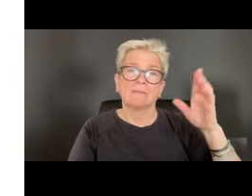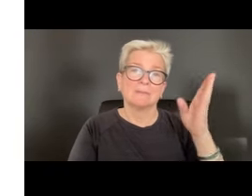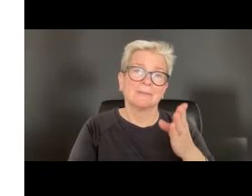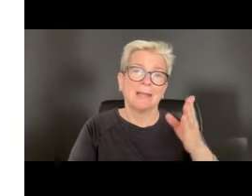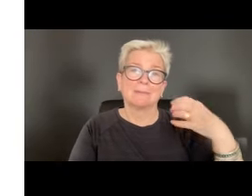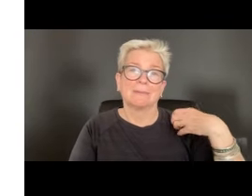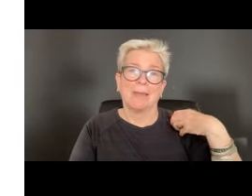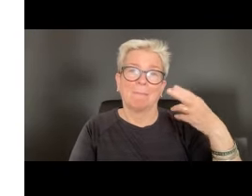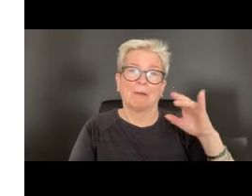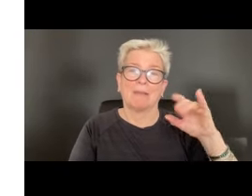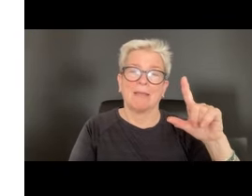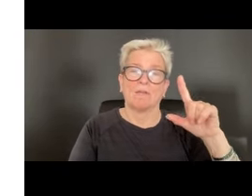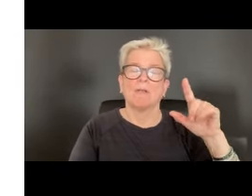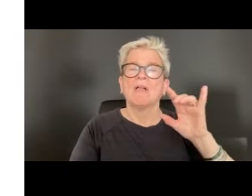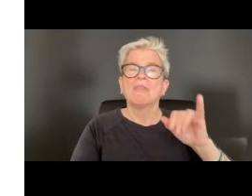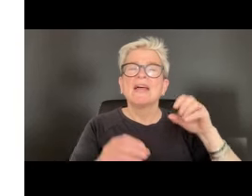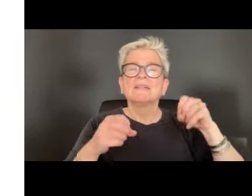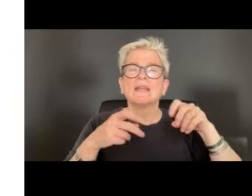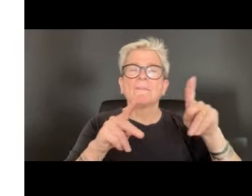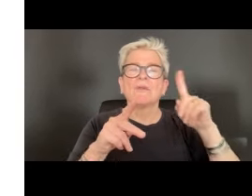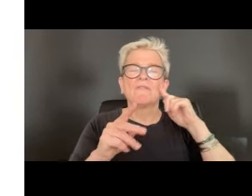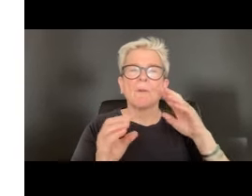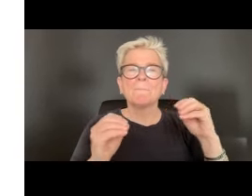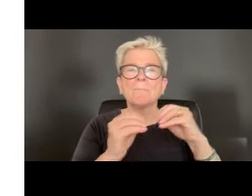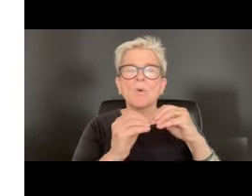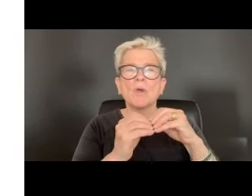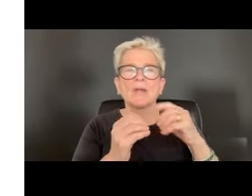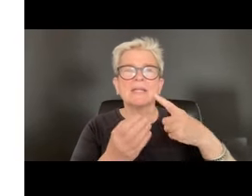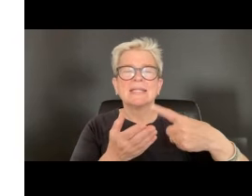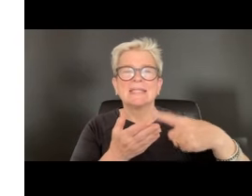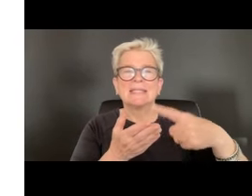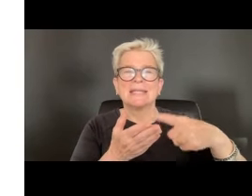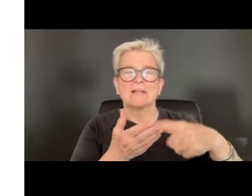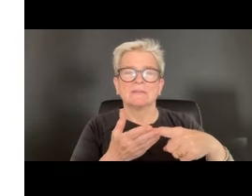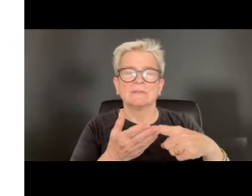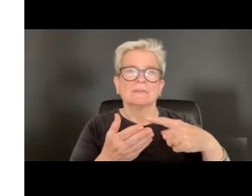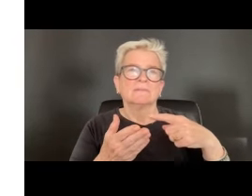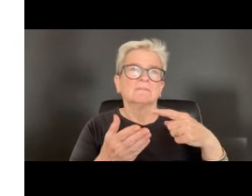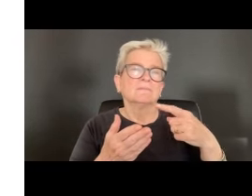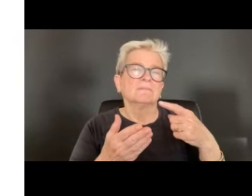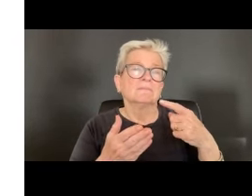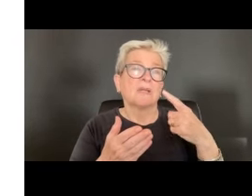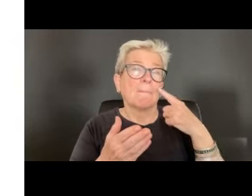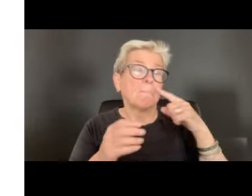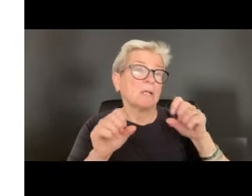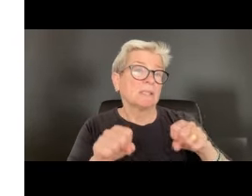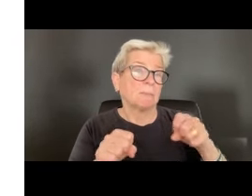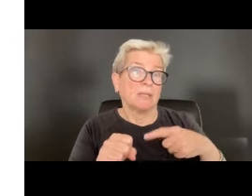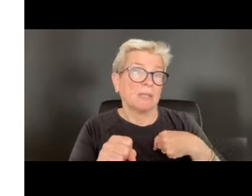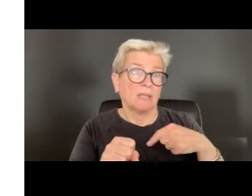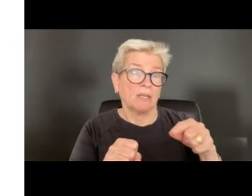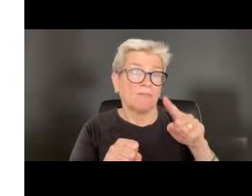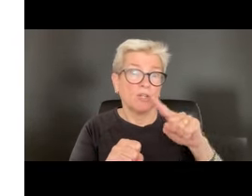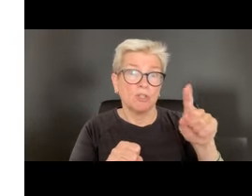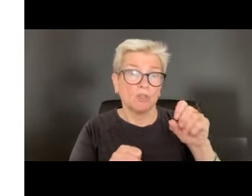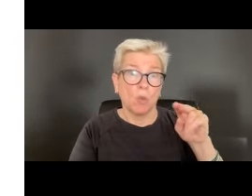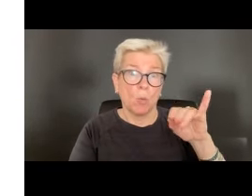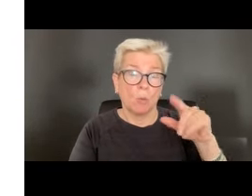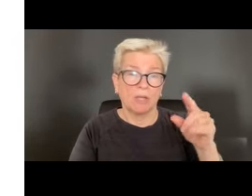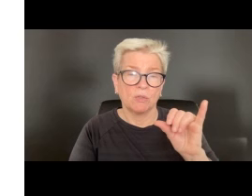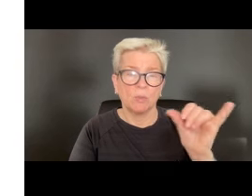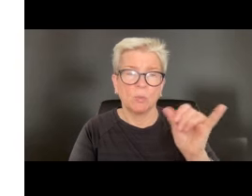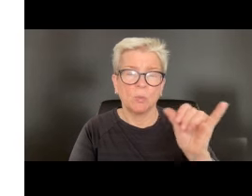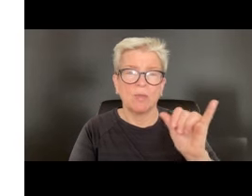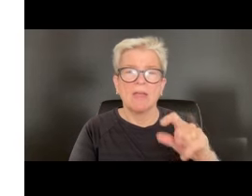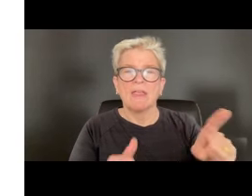so those are opportunities for more detailed discussion of those areas, including potentially zoning. And those, the first phase